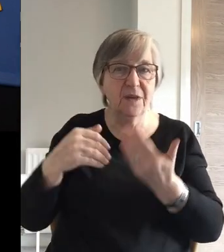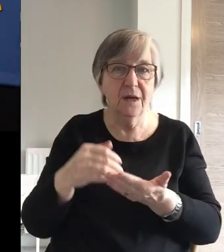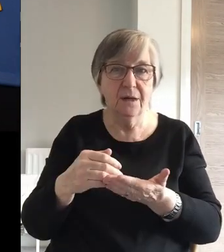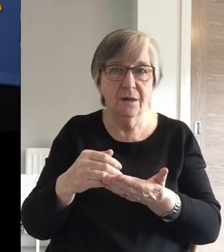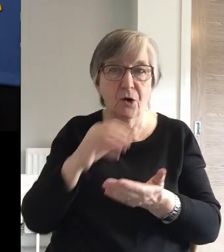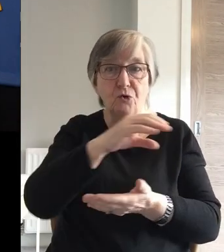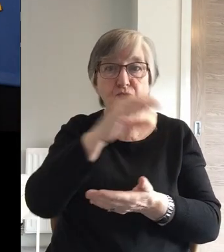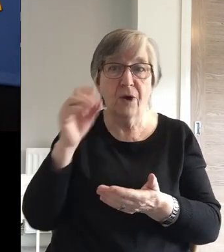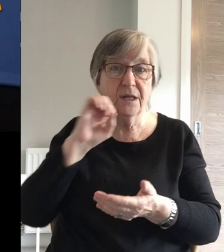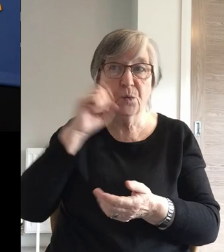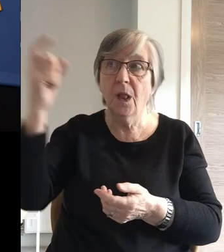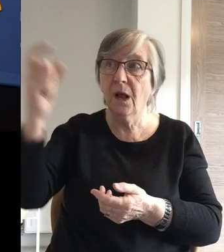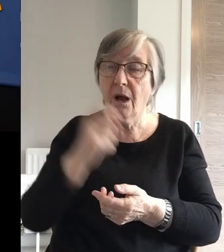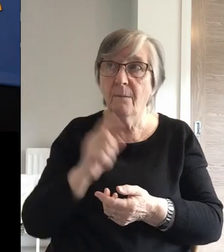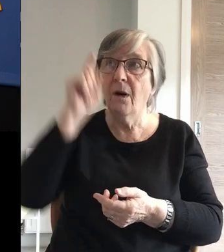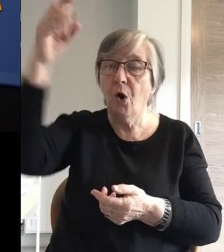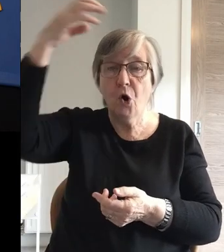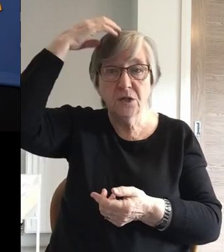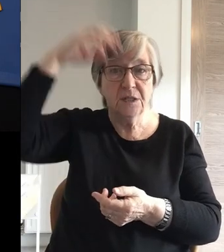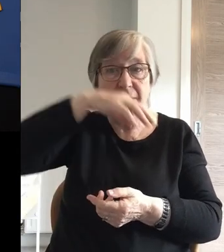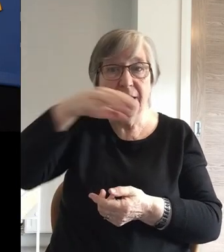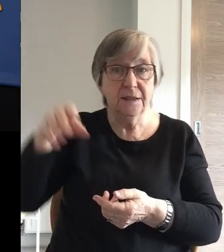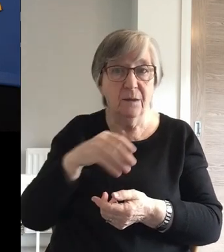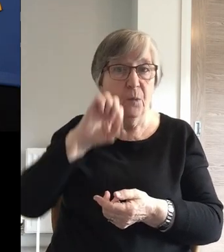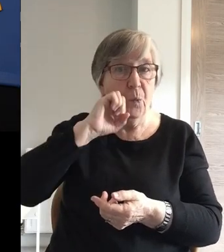and God's kingdom would be established through him.